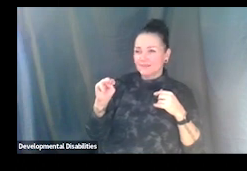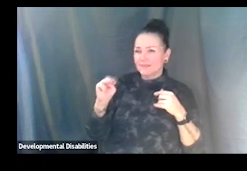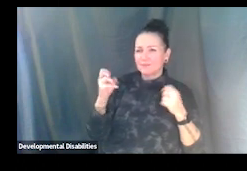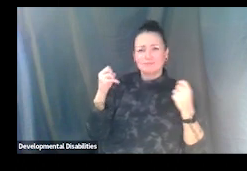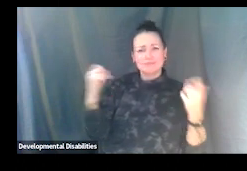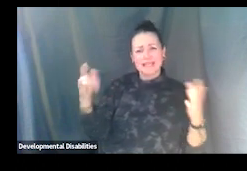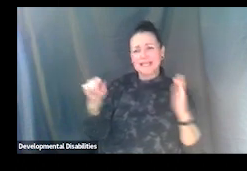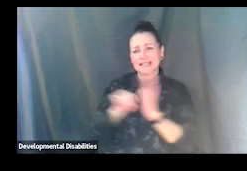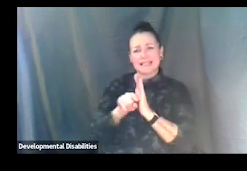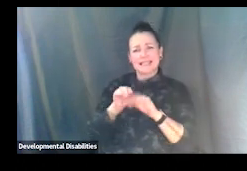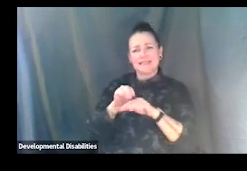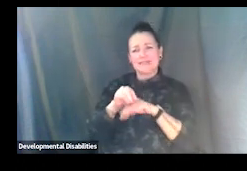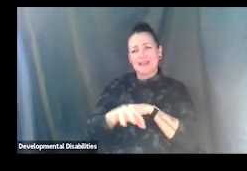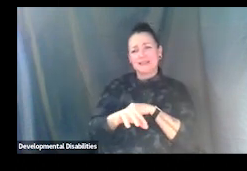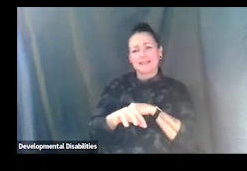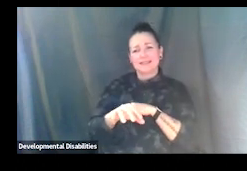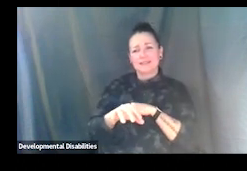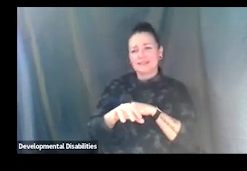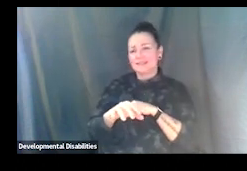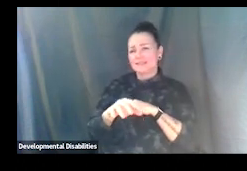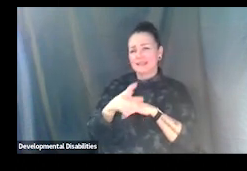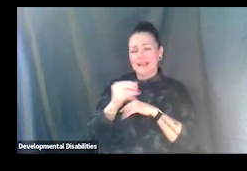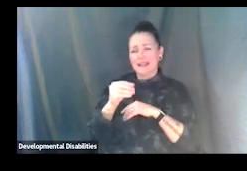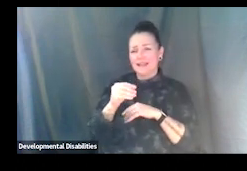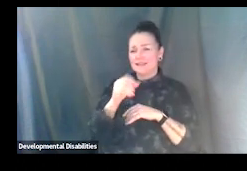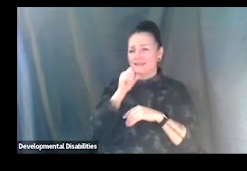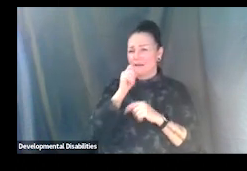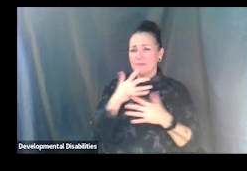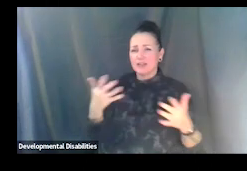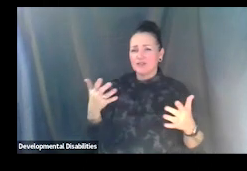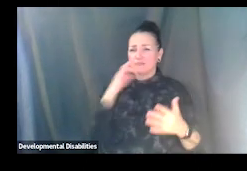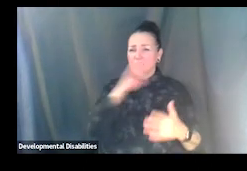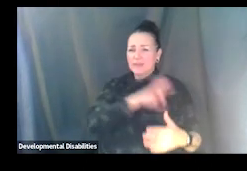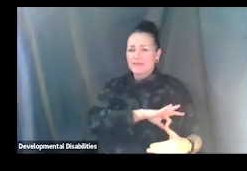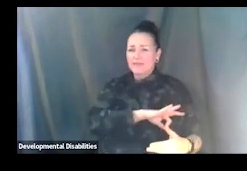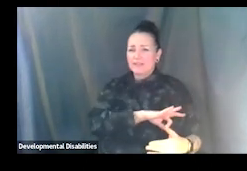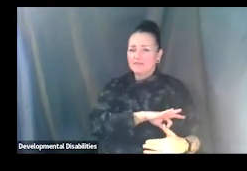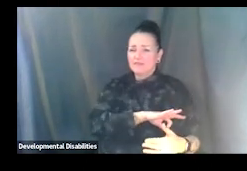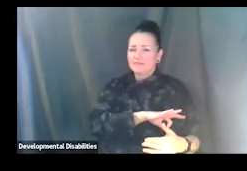of side effects. And I think there are other more effective medicines.